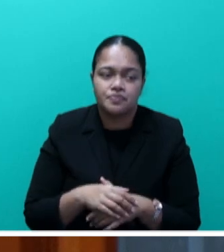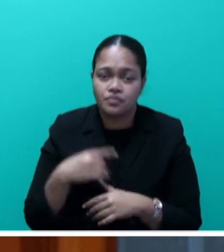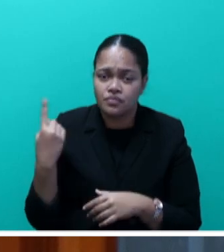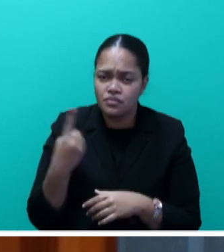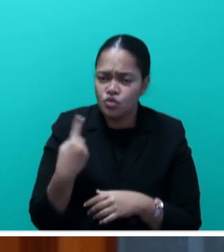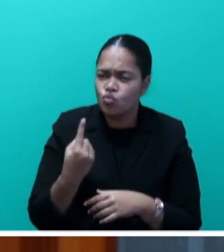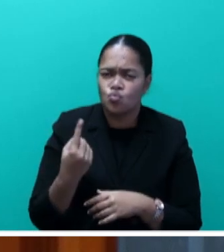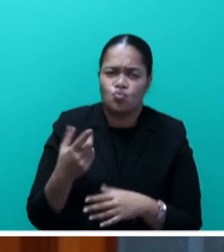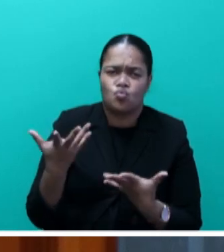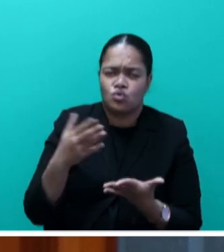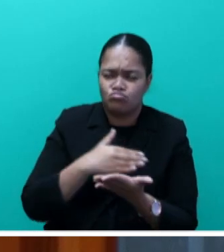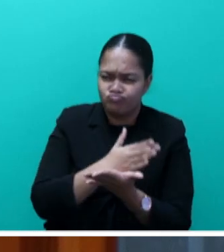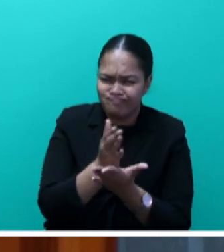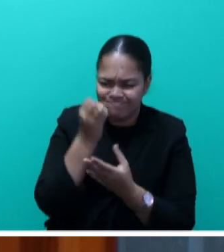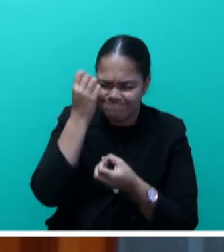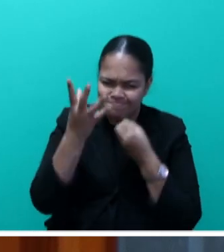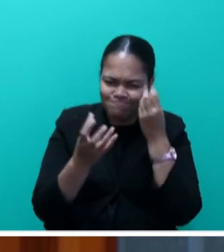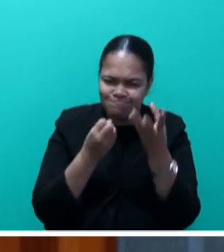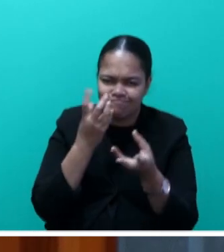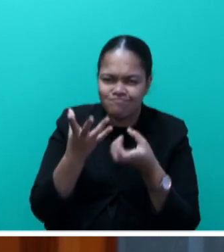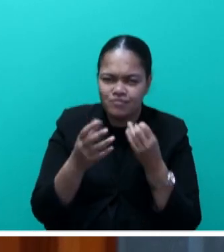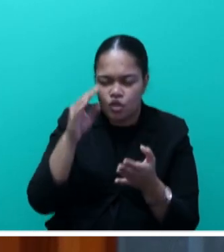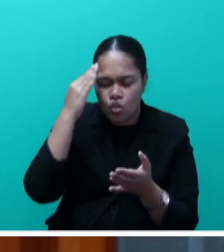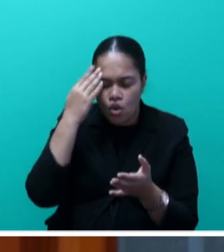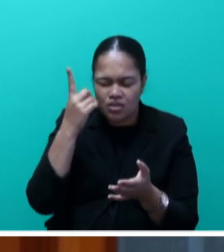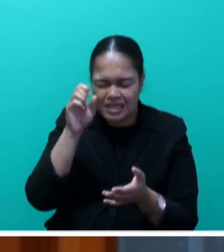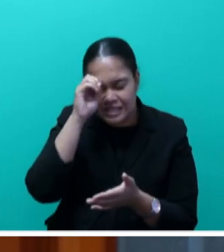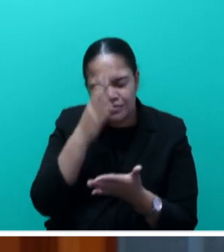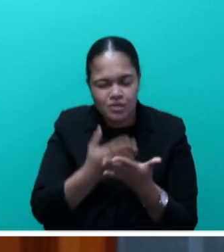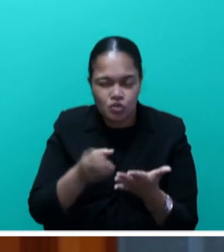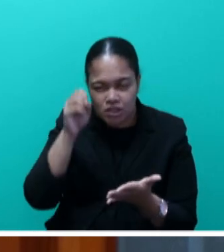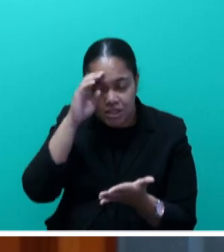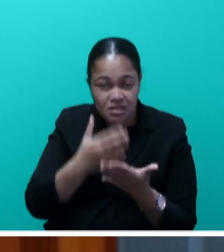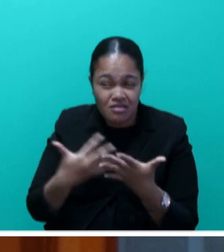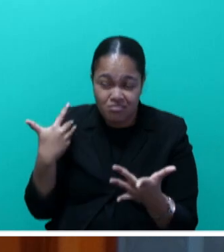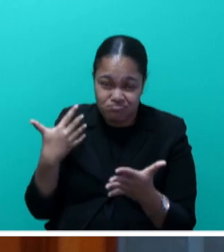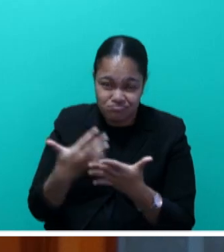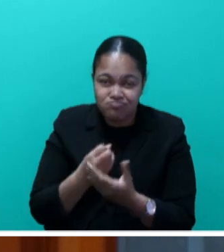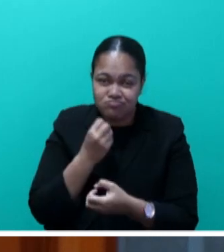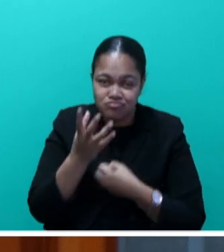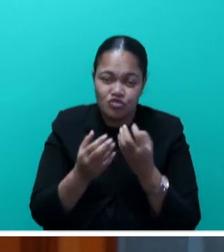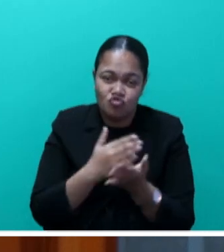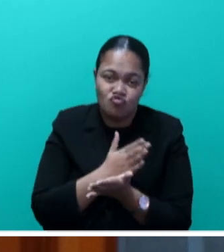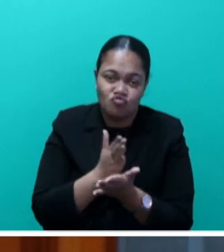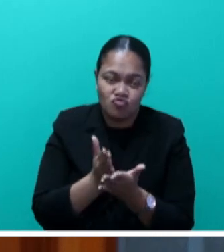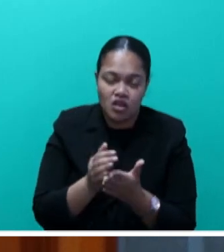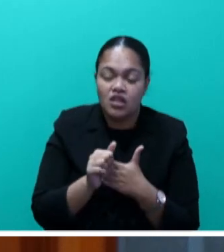have shared their thoughts and experience in this project, and this includes the Honourable Leader of the